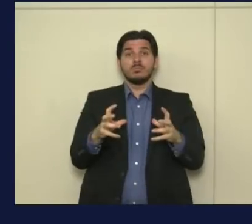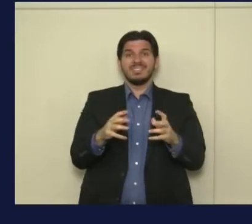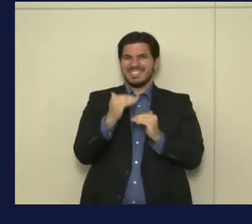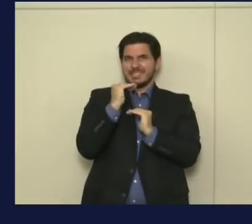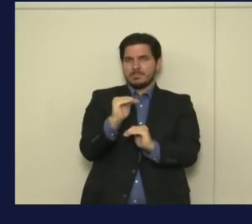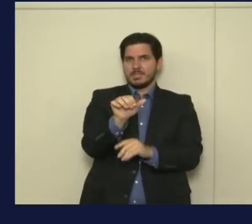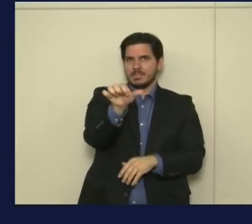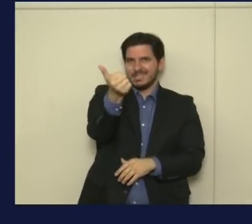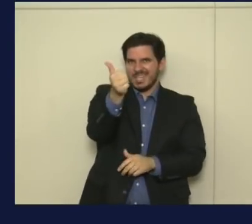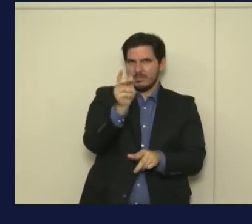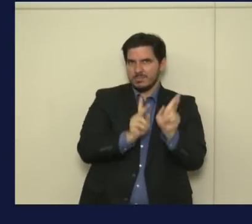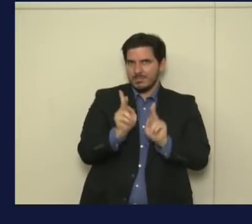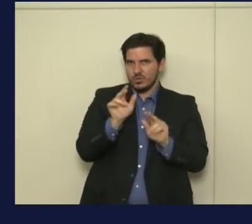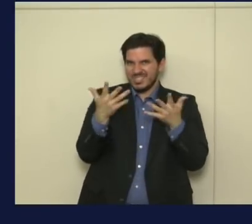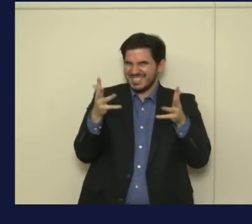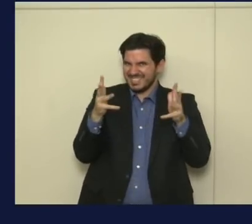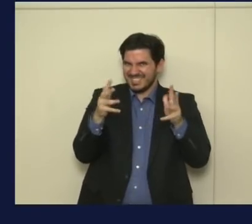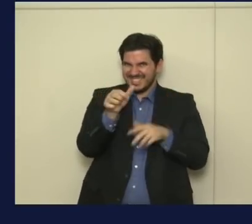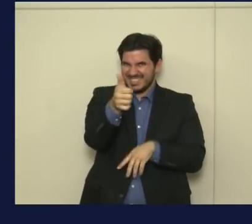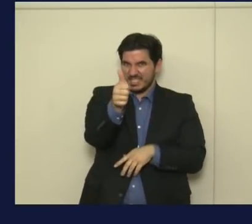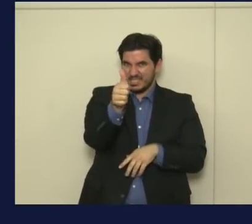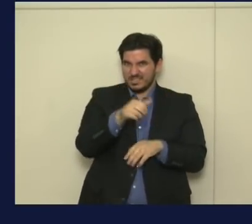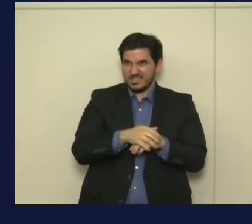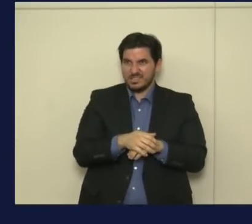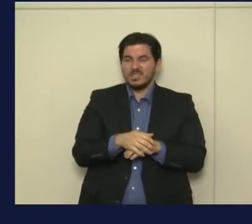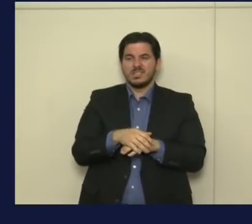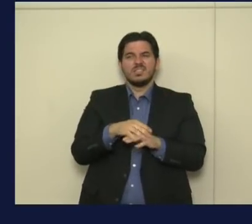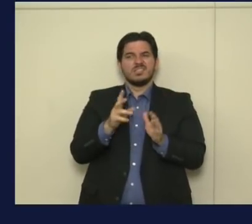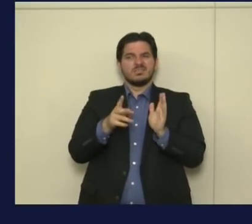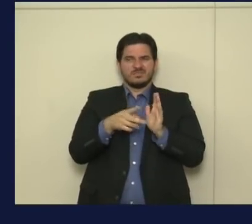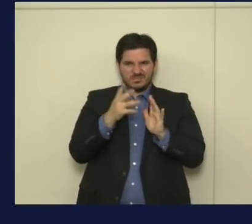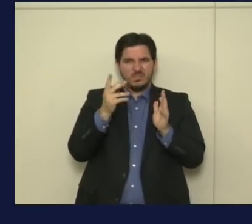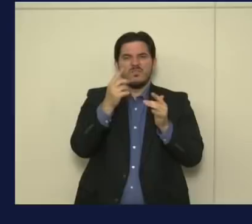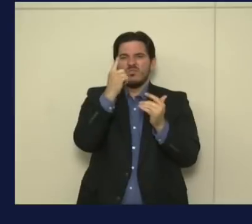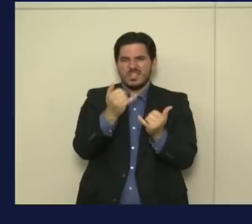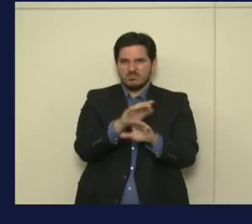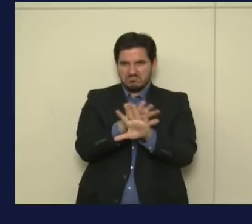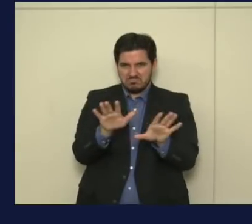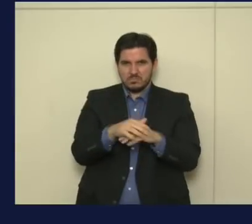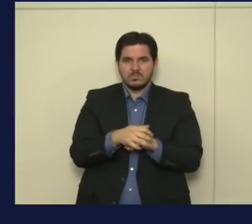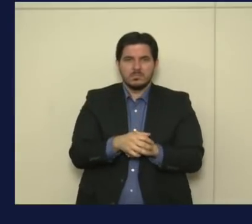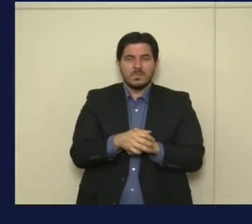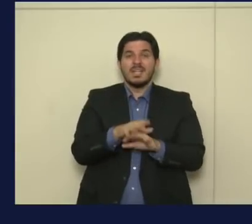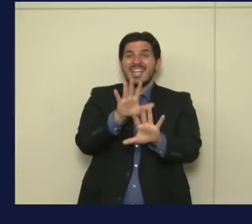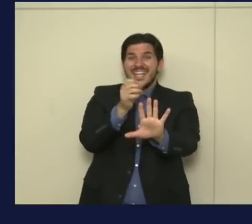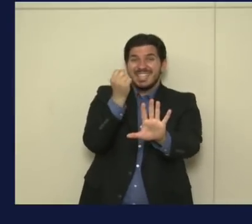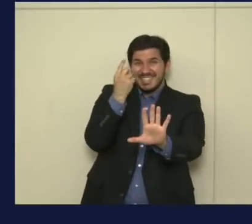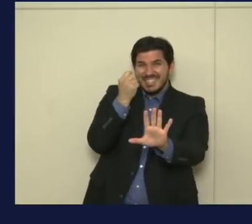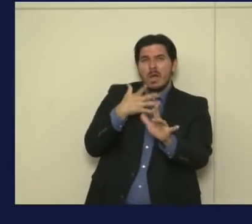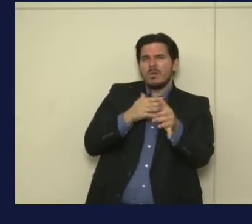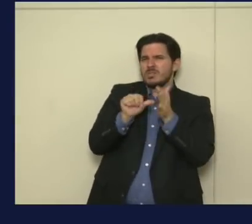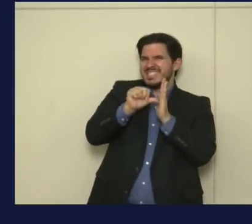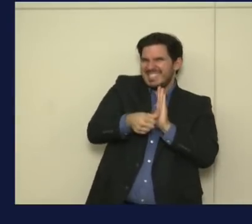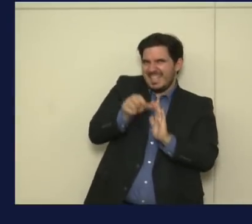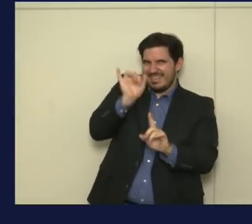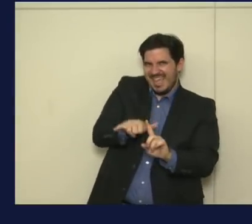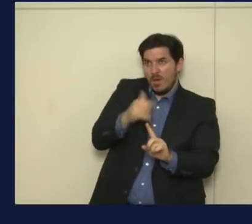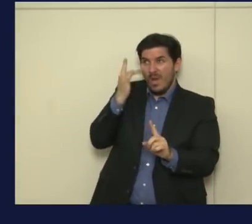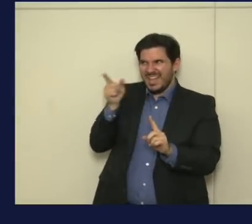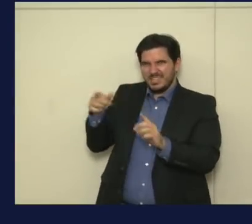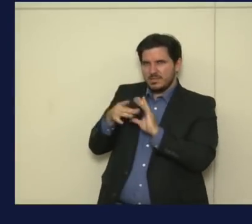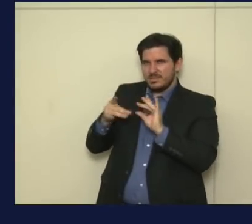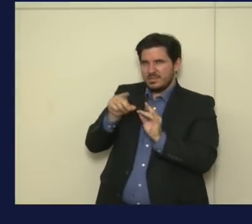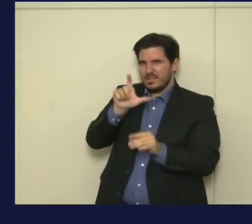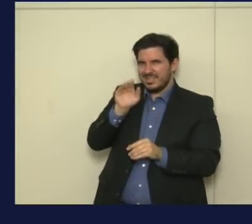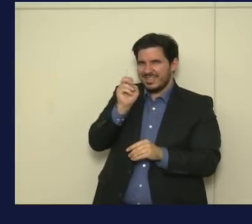talk about that just a little bit more because Dr. Scrace leaned in for Labor Day. So what really happened when we